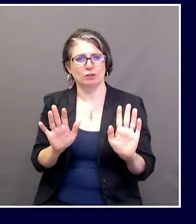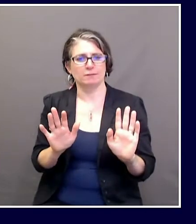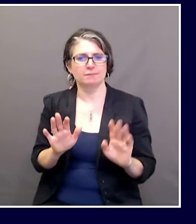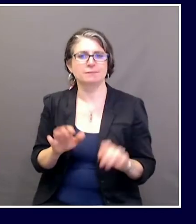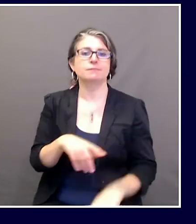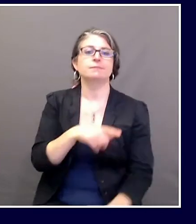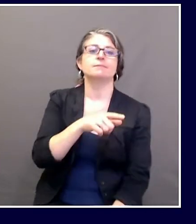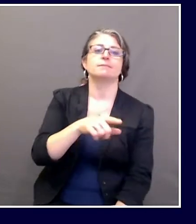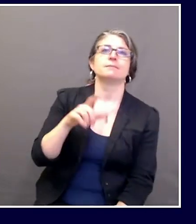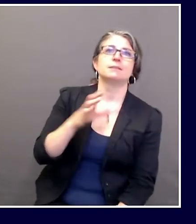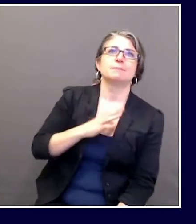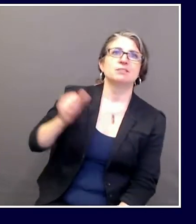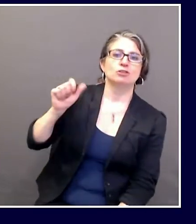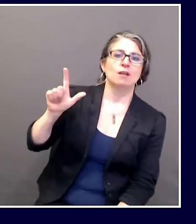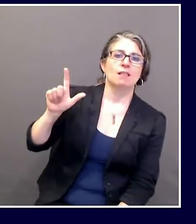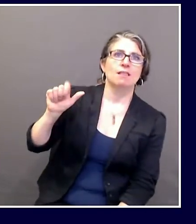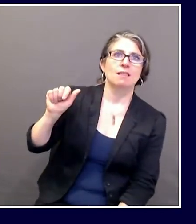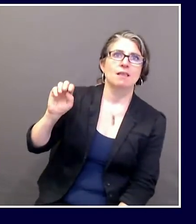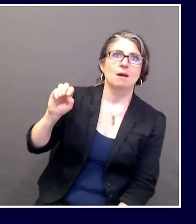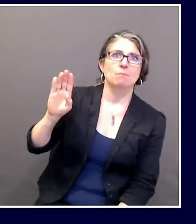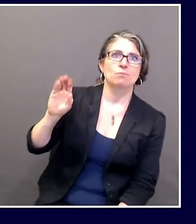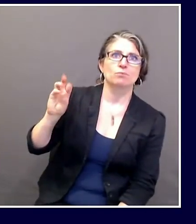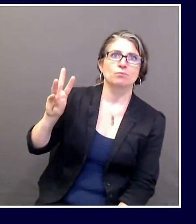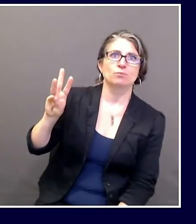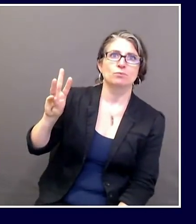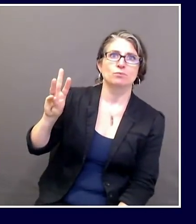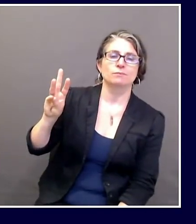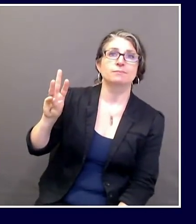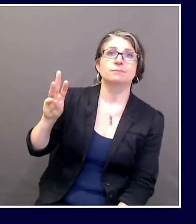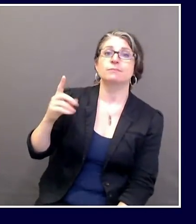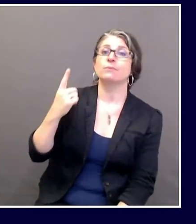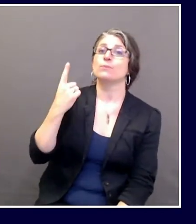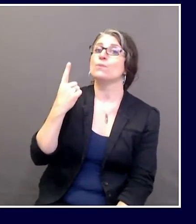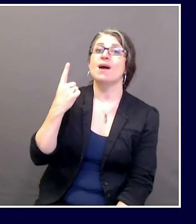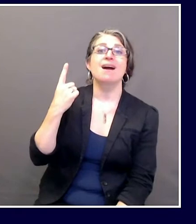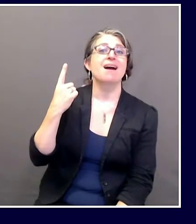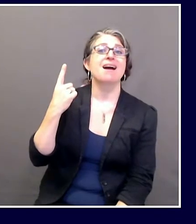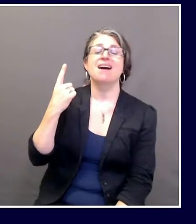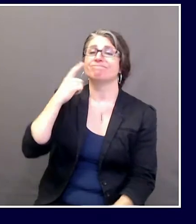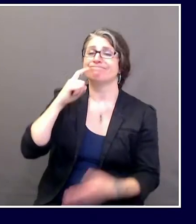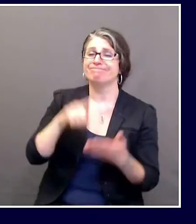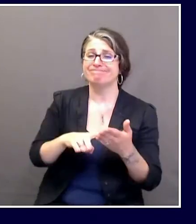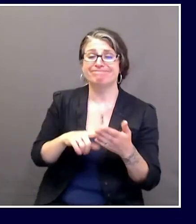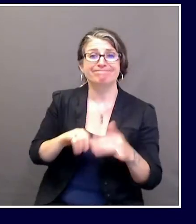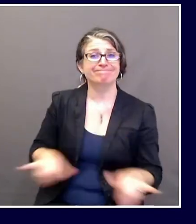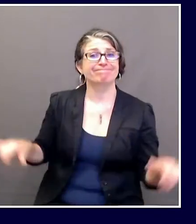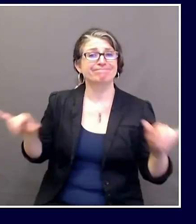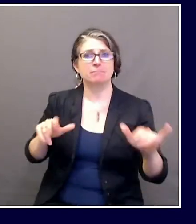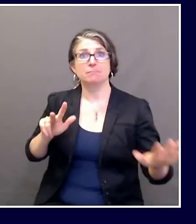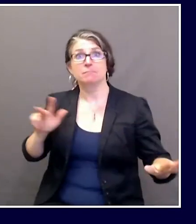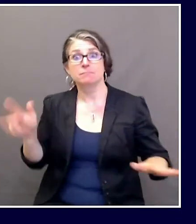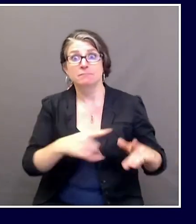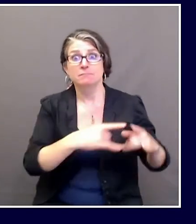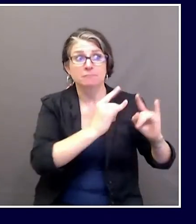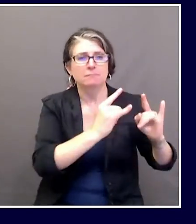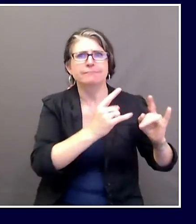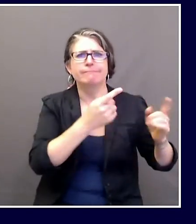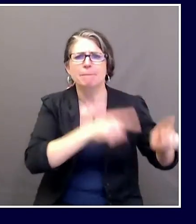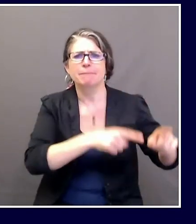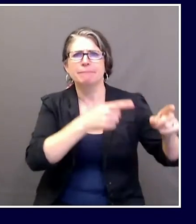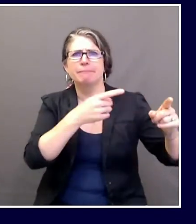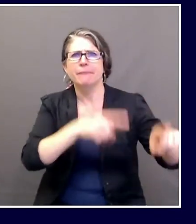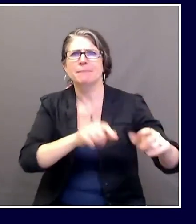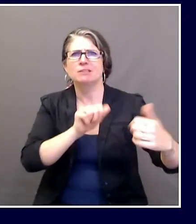in the 300 to 500 person a day volume. Whereas what we can be doing, and we have opened up this form that says